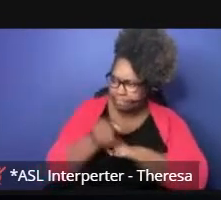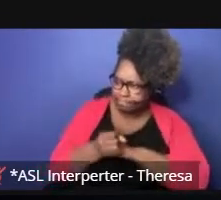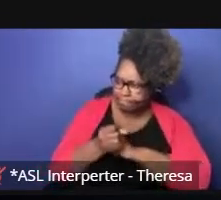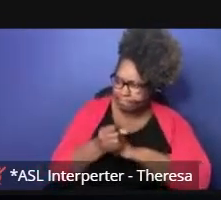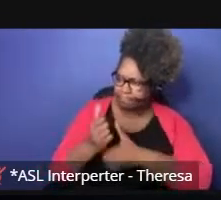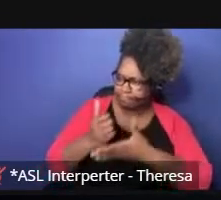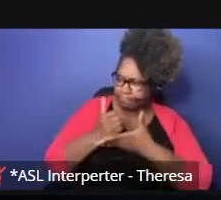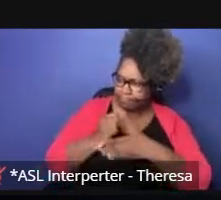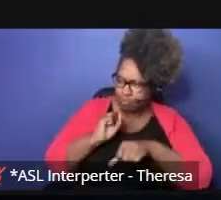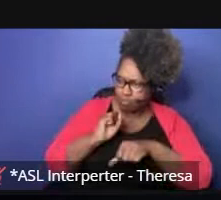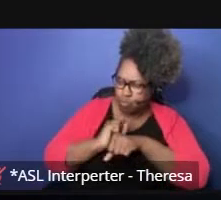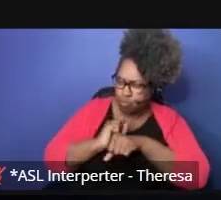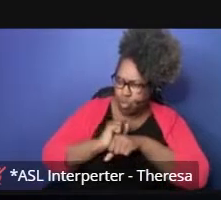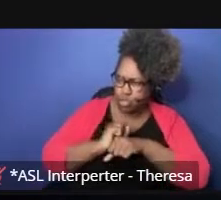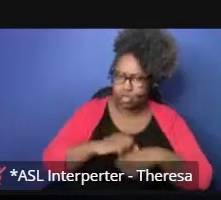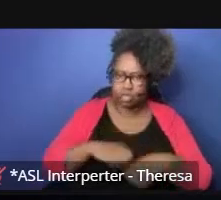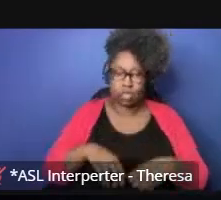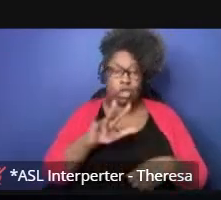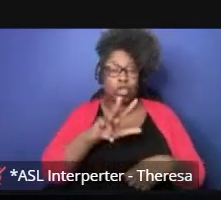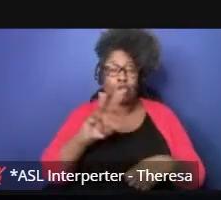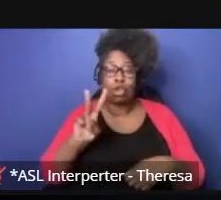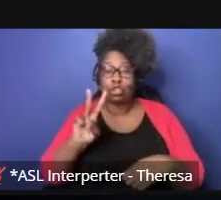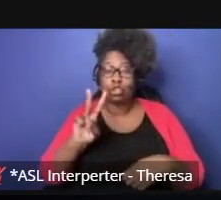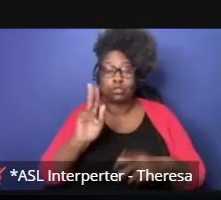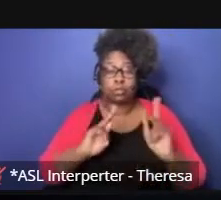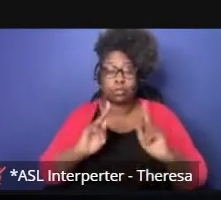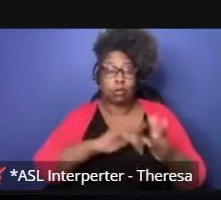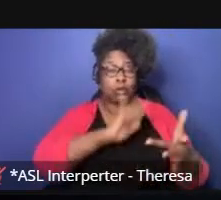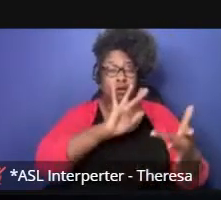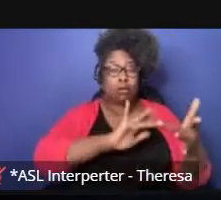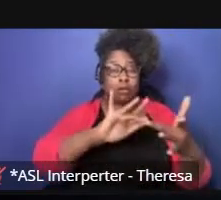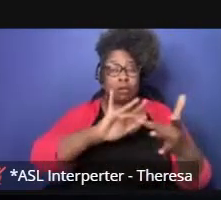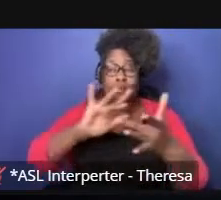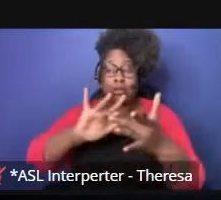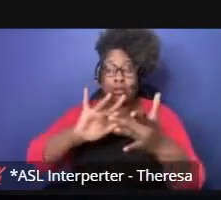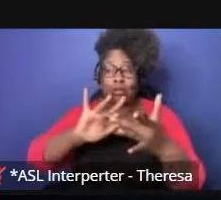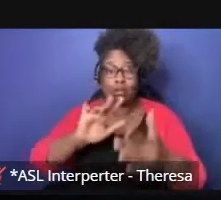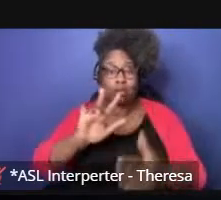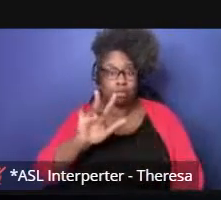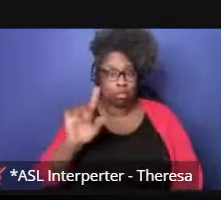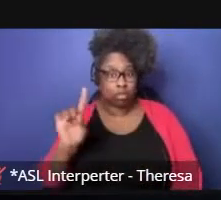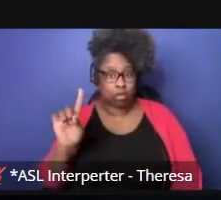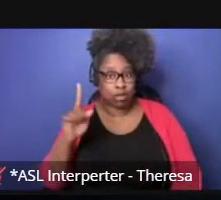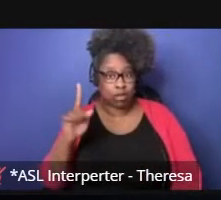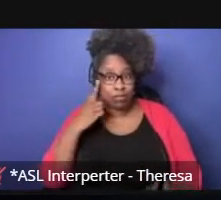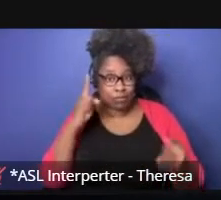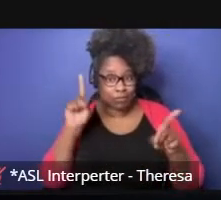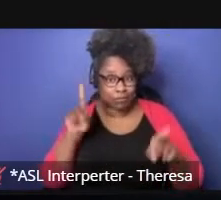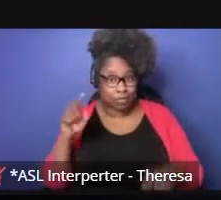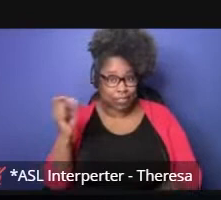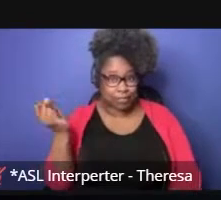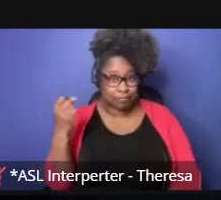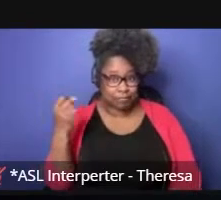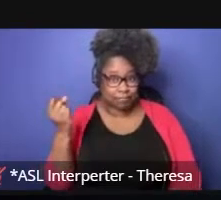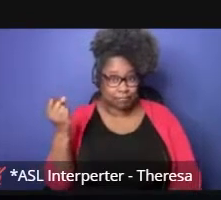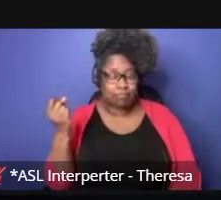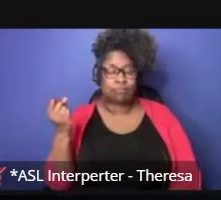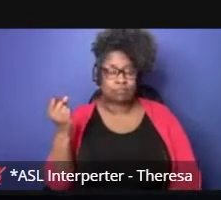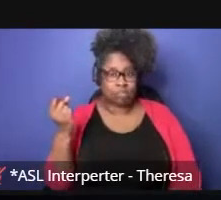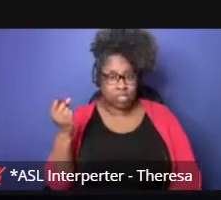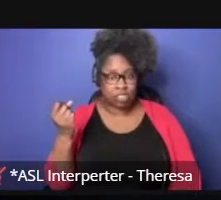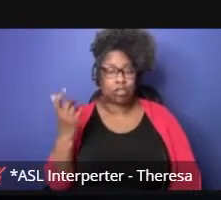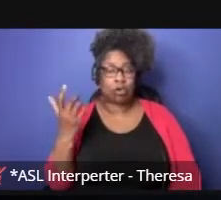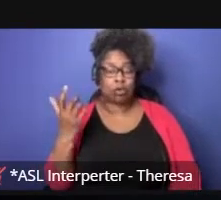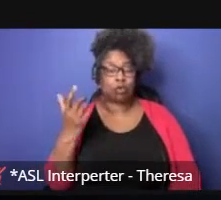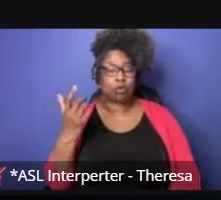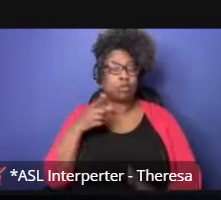the 32 people we reached out to, 31 of them agreed. So it was that idea of